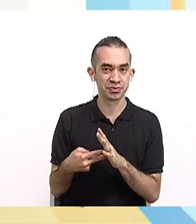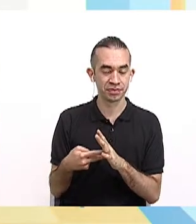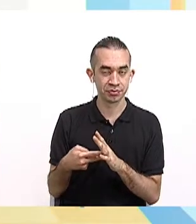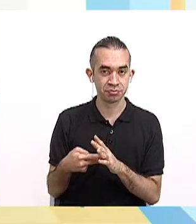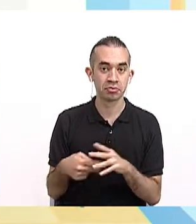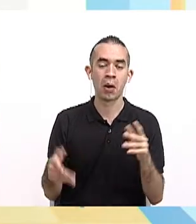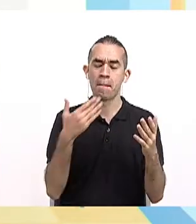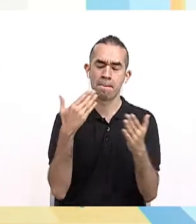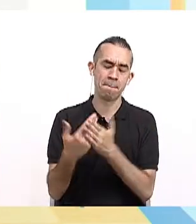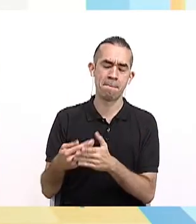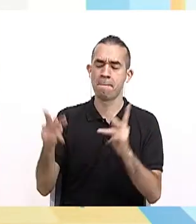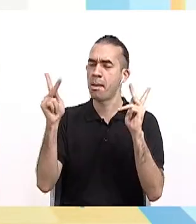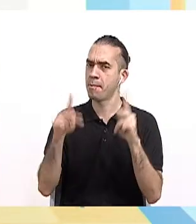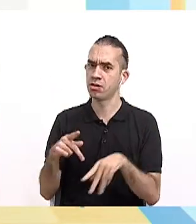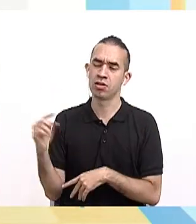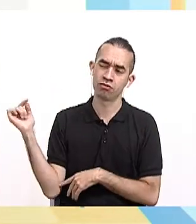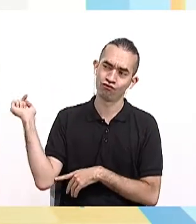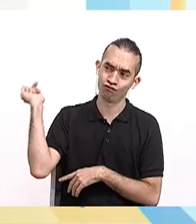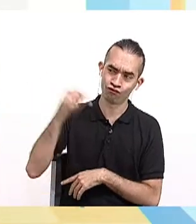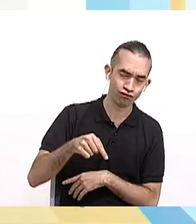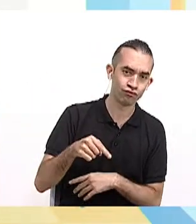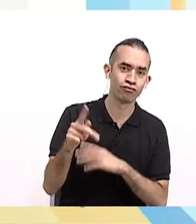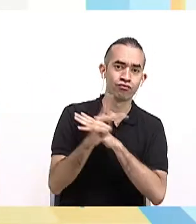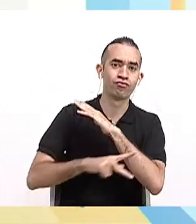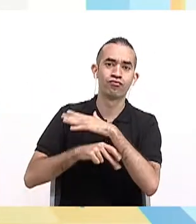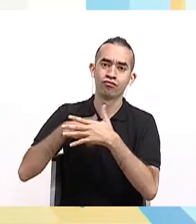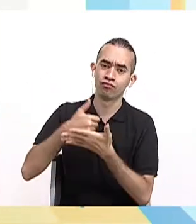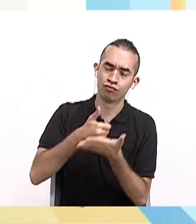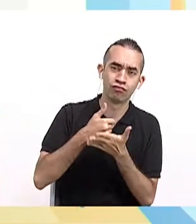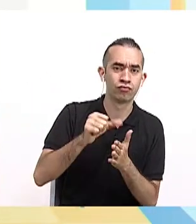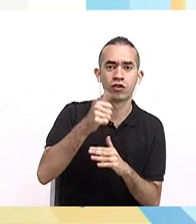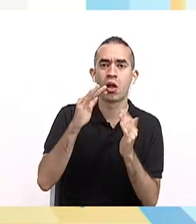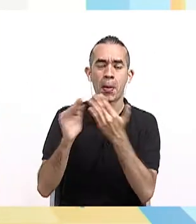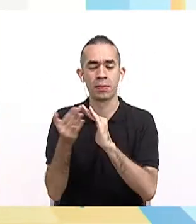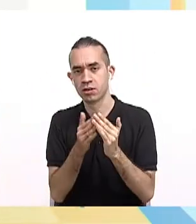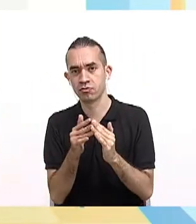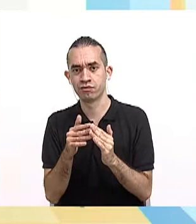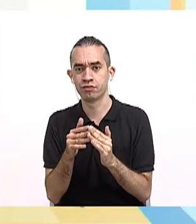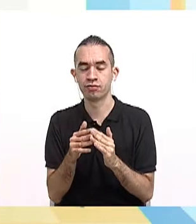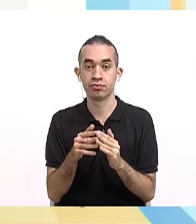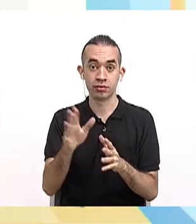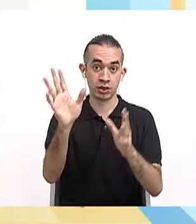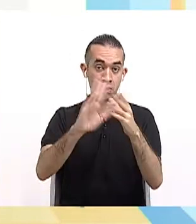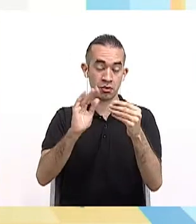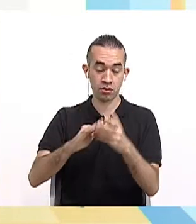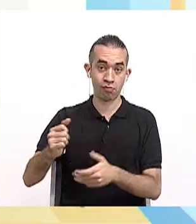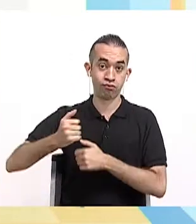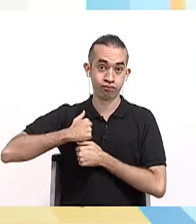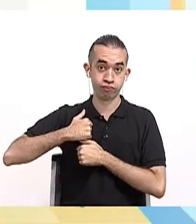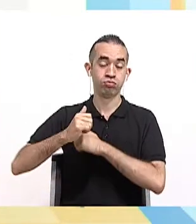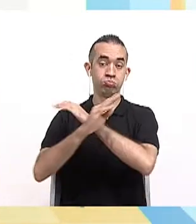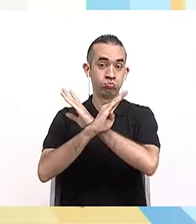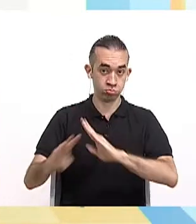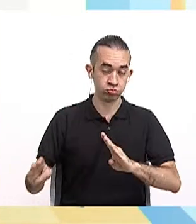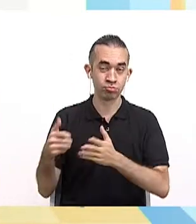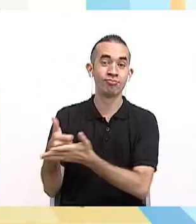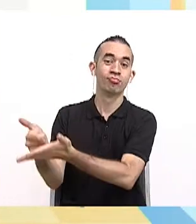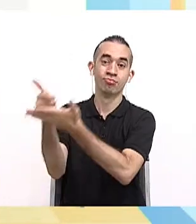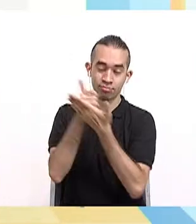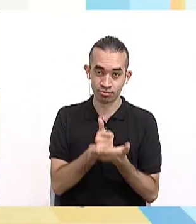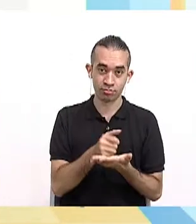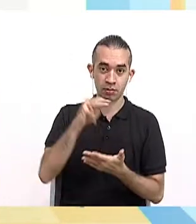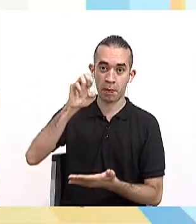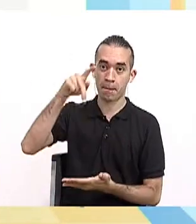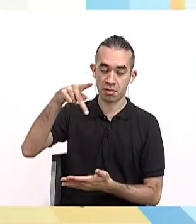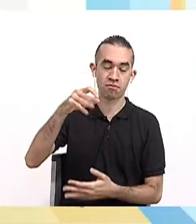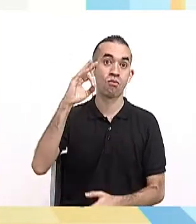amazing people that come to the country and they help in other communities. Actually, let me tell you, Peace Corps volunteers help us at MEP